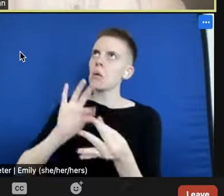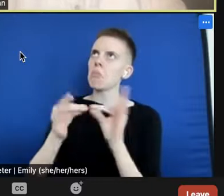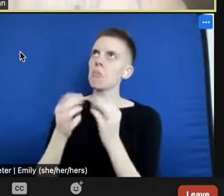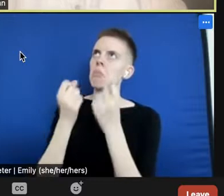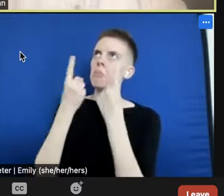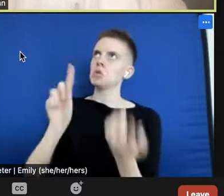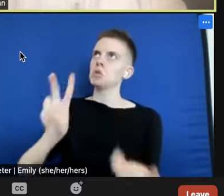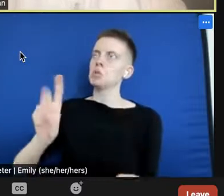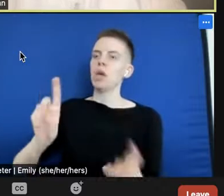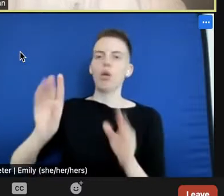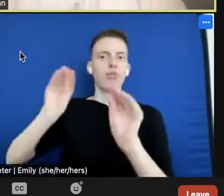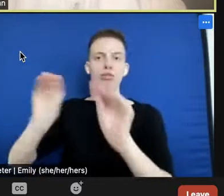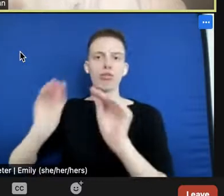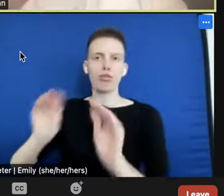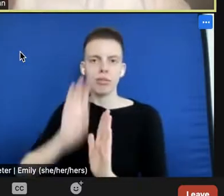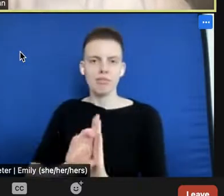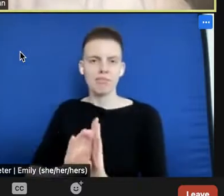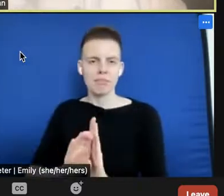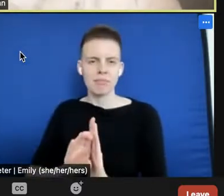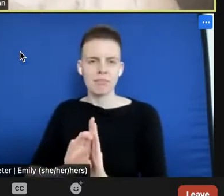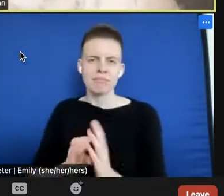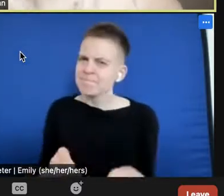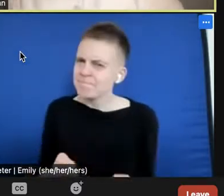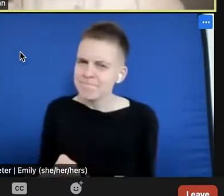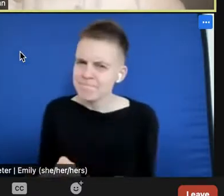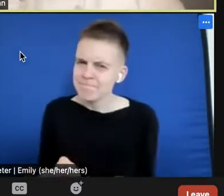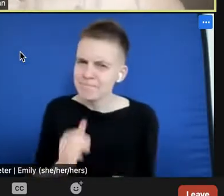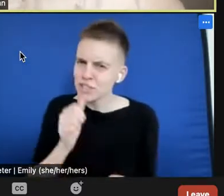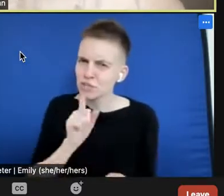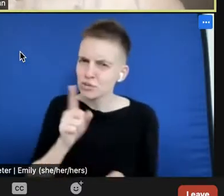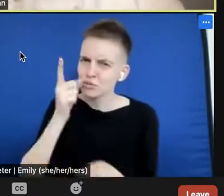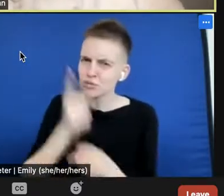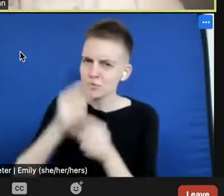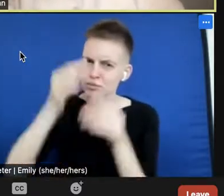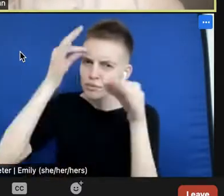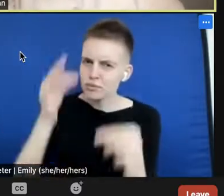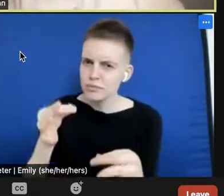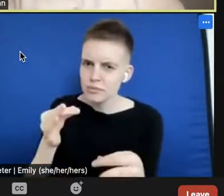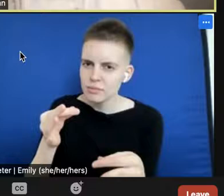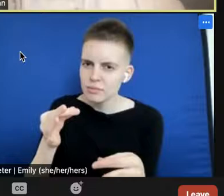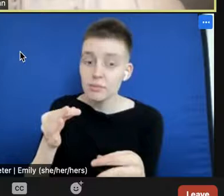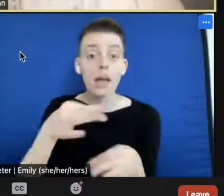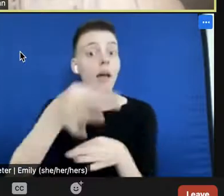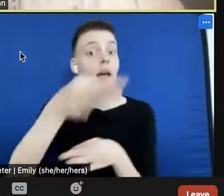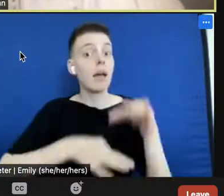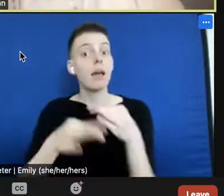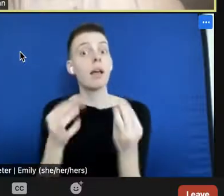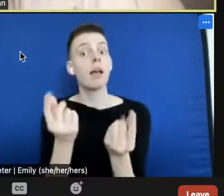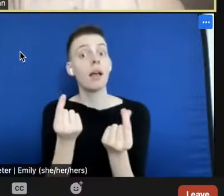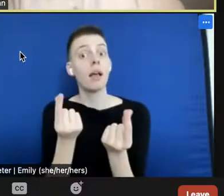If that's the case, I would be giving the child, I would be teaching them, we're going to read a story about a shark.